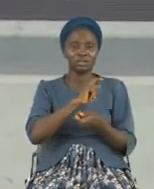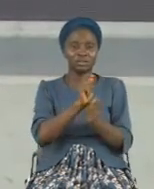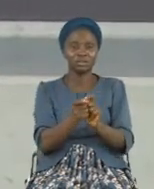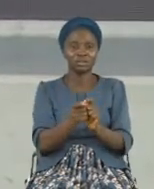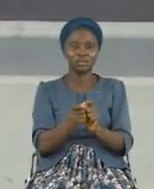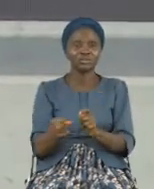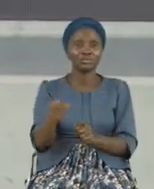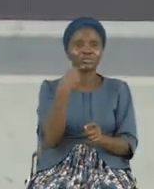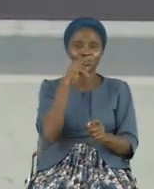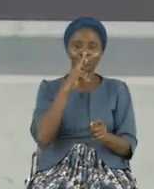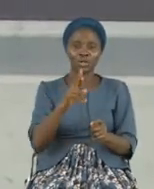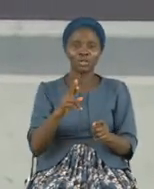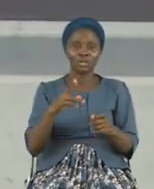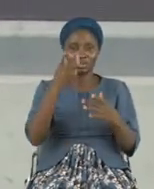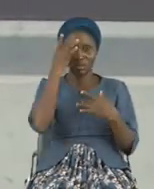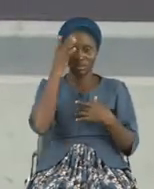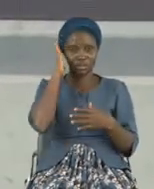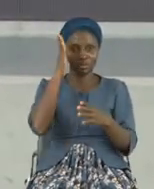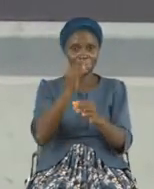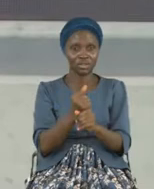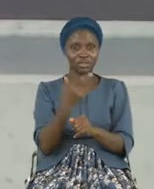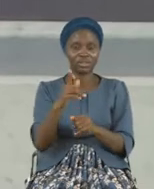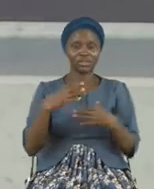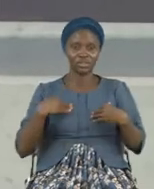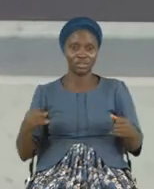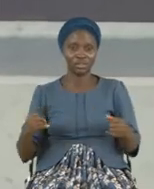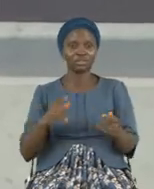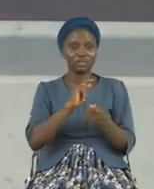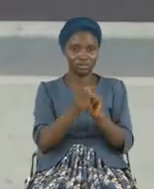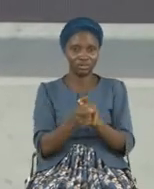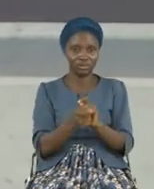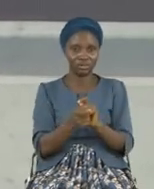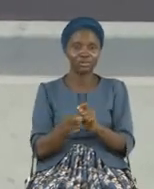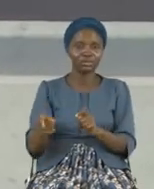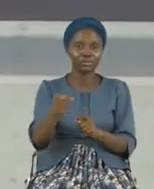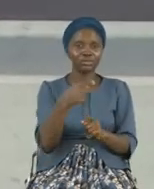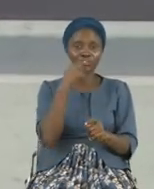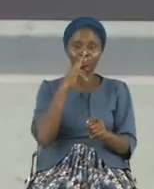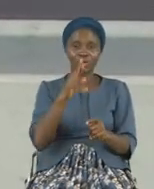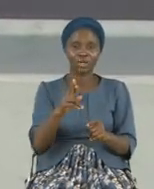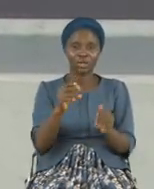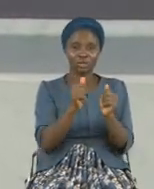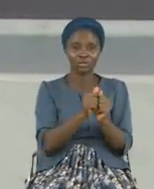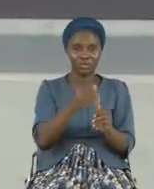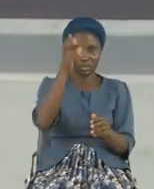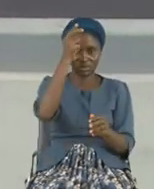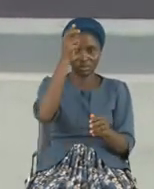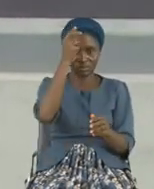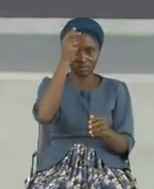healing, transformation. Those who are demonized will come to